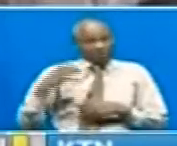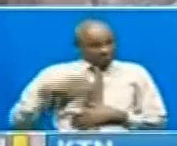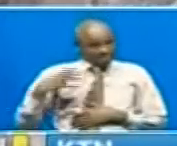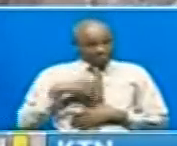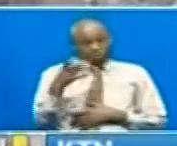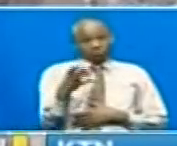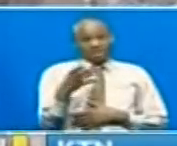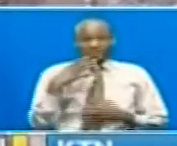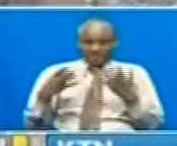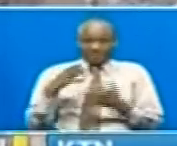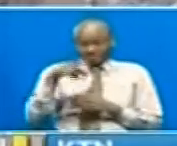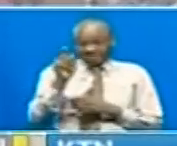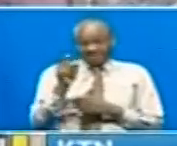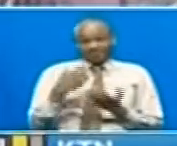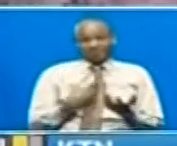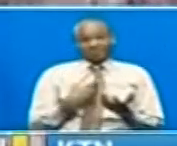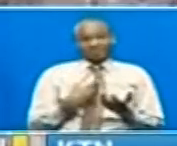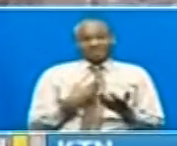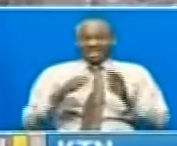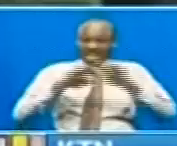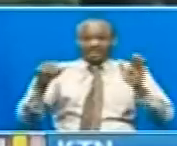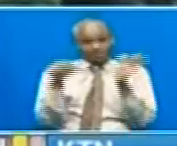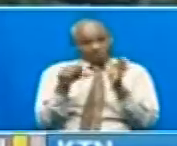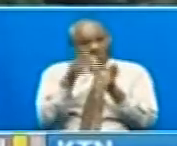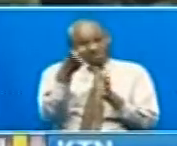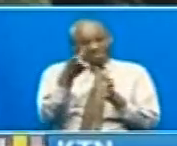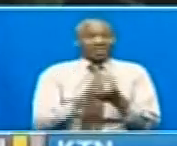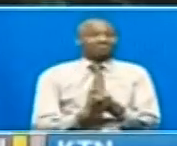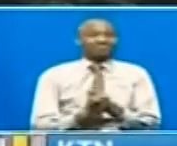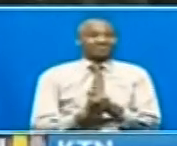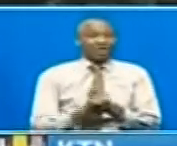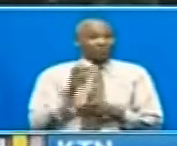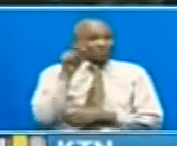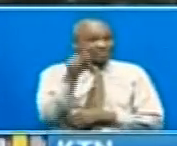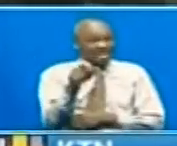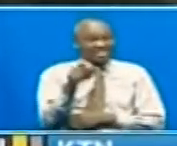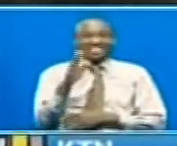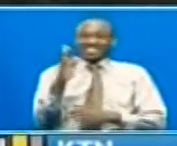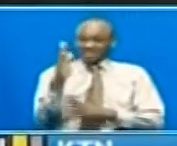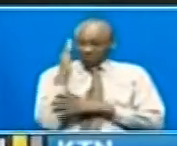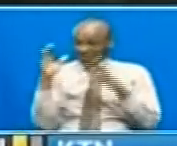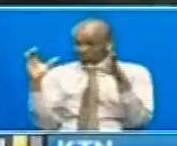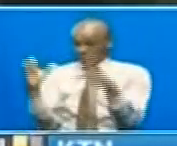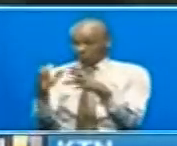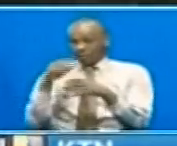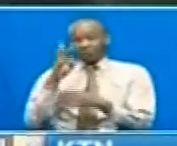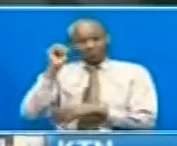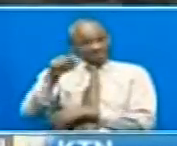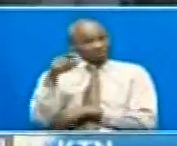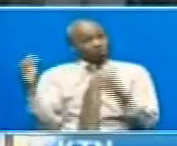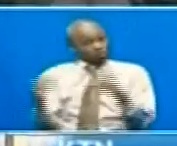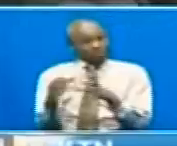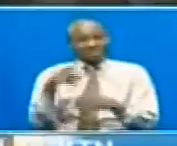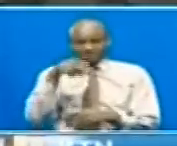residents perceived to be victims of land injustices. As it is, the security docket's handling of Mpeketoni